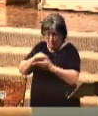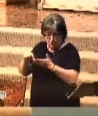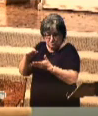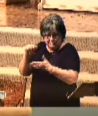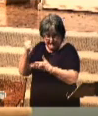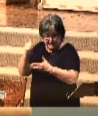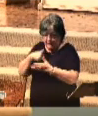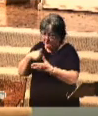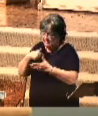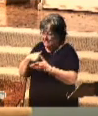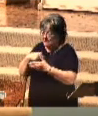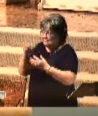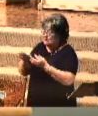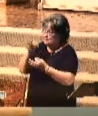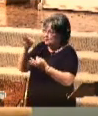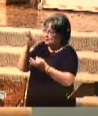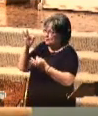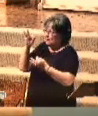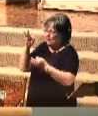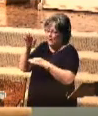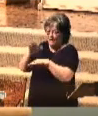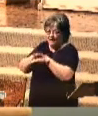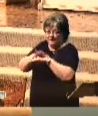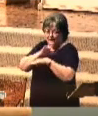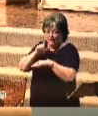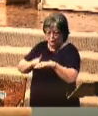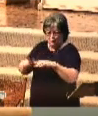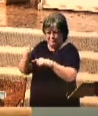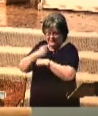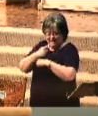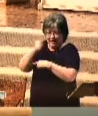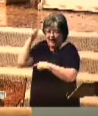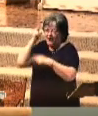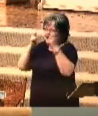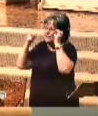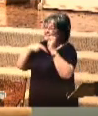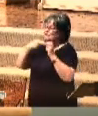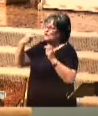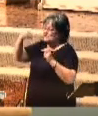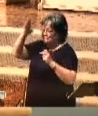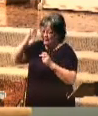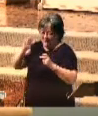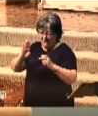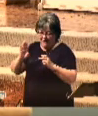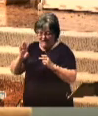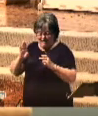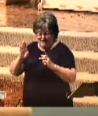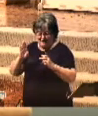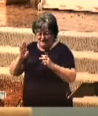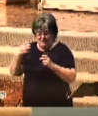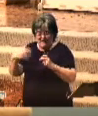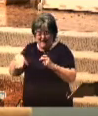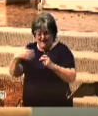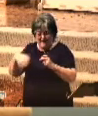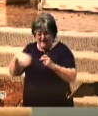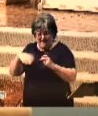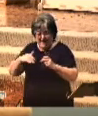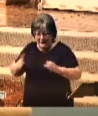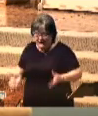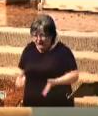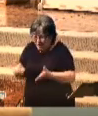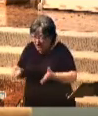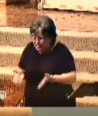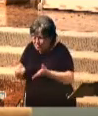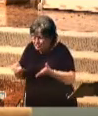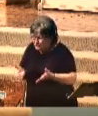I was in the Spirit on the Lord's day, and I heard the voice of God, heard the voice of the Lord. So I encourage you,